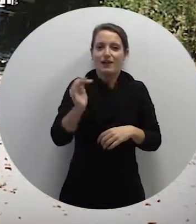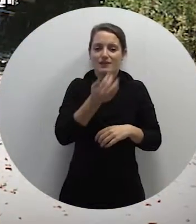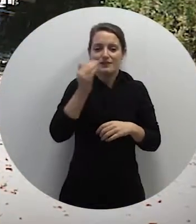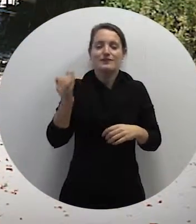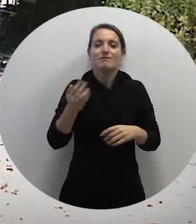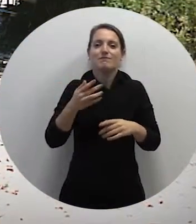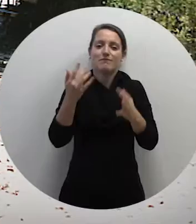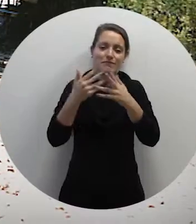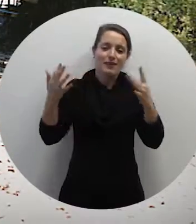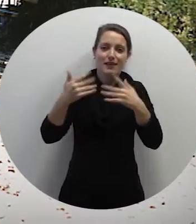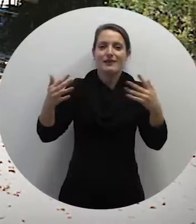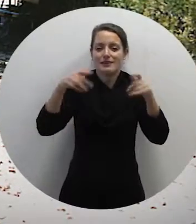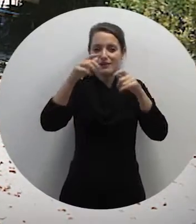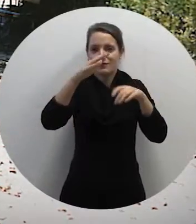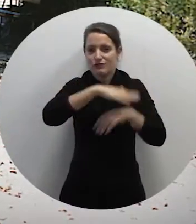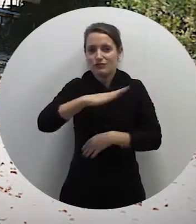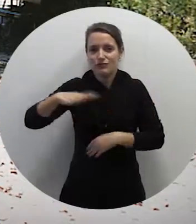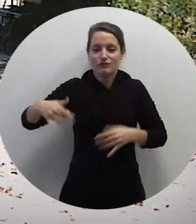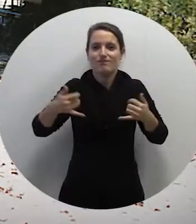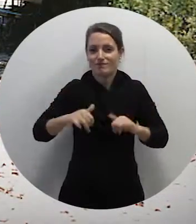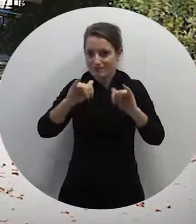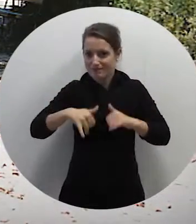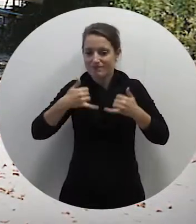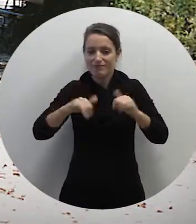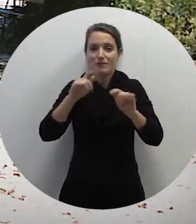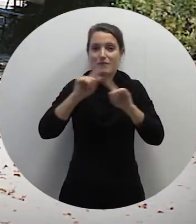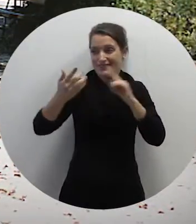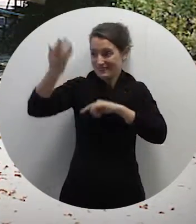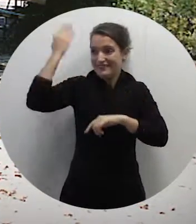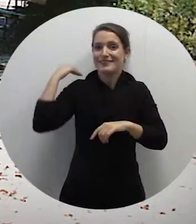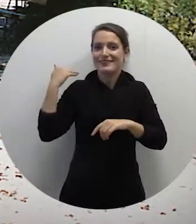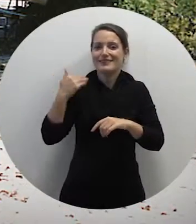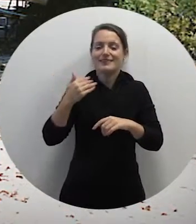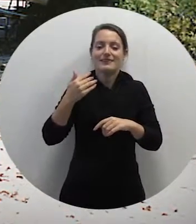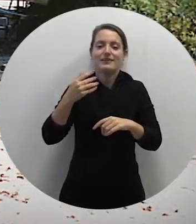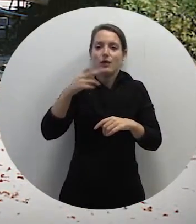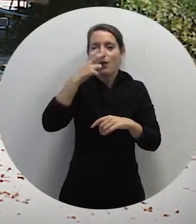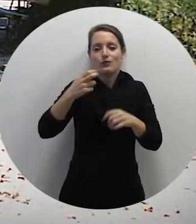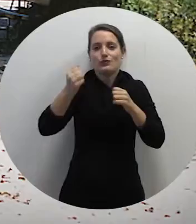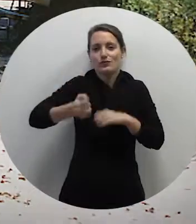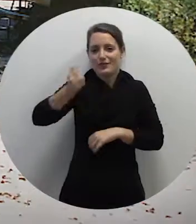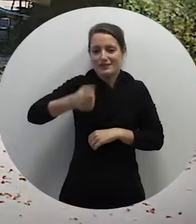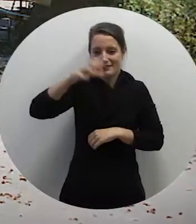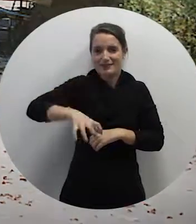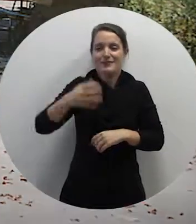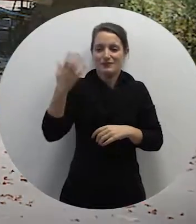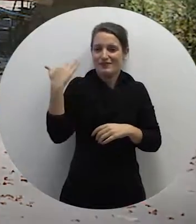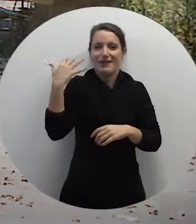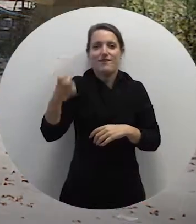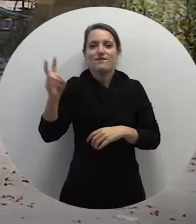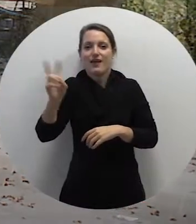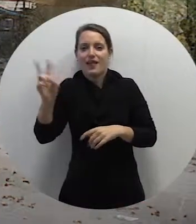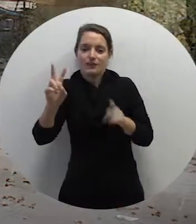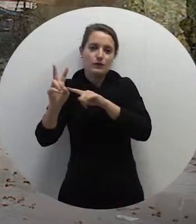with a children's play area. It was previously the old Attard train station, on the line which ran